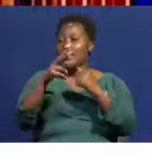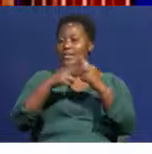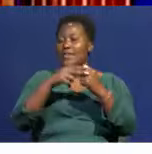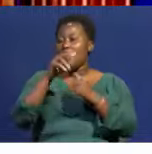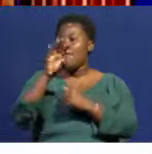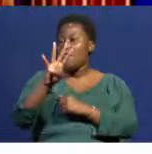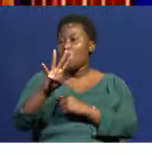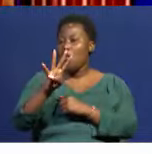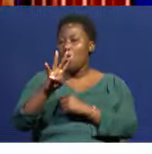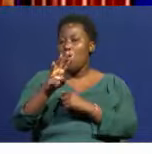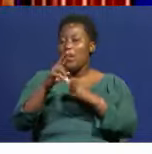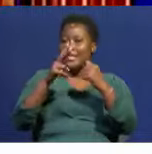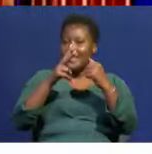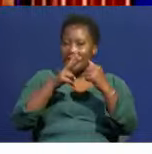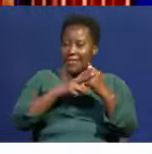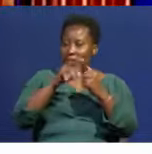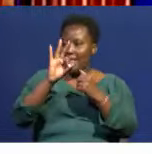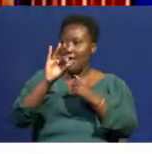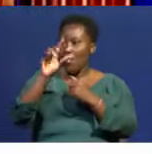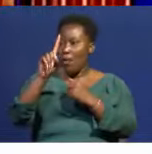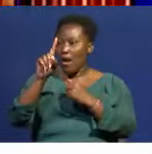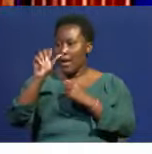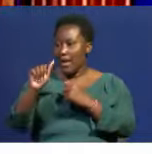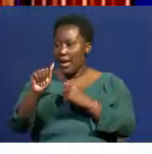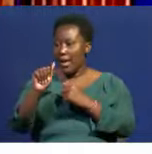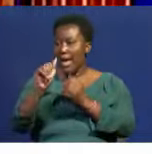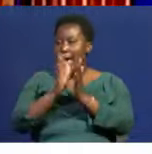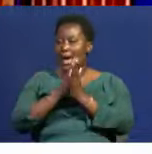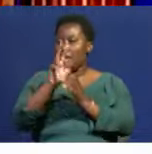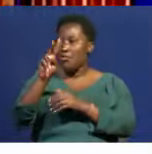27(4), 73(1A) and 2B,